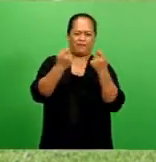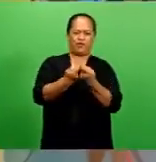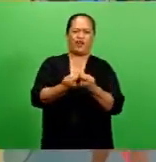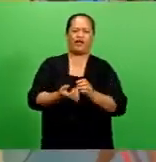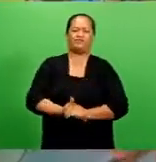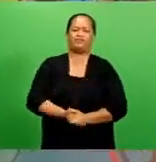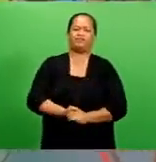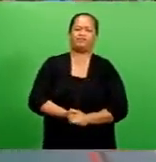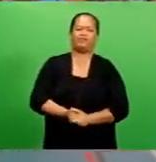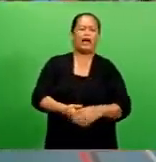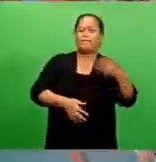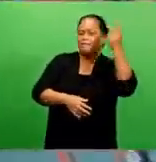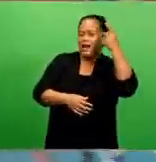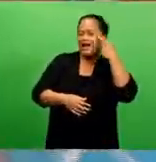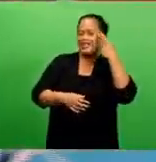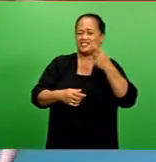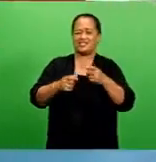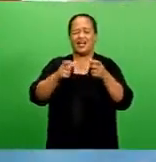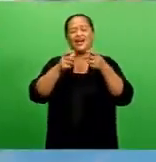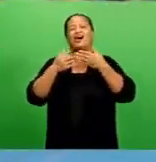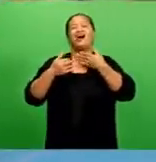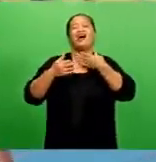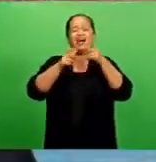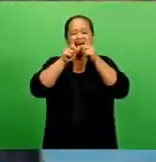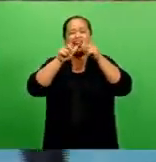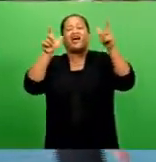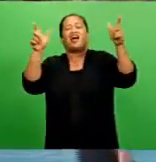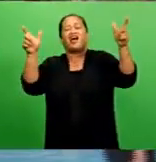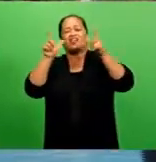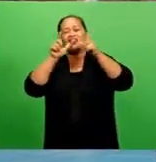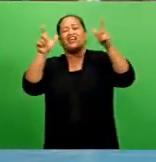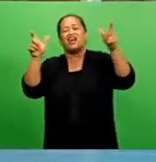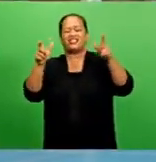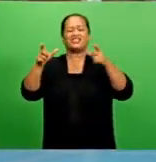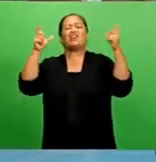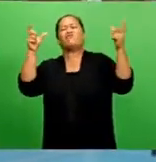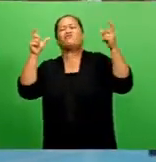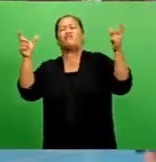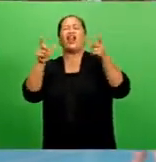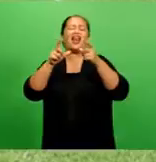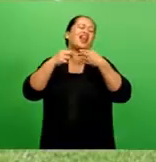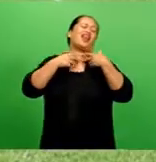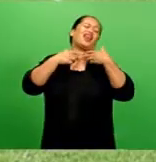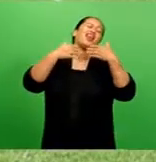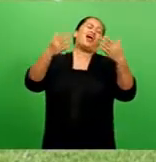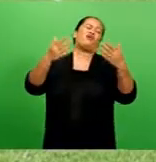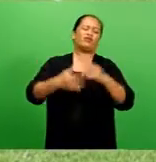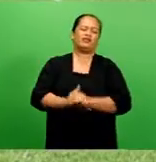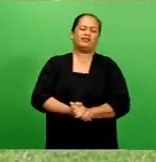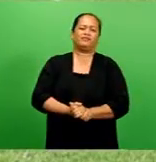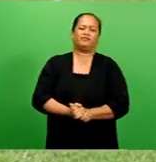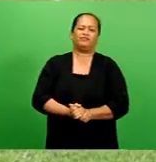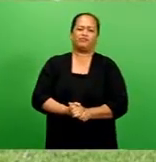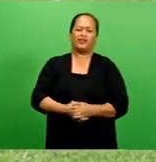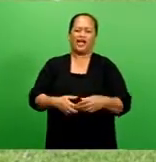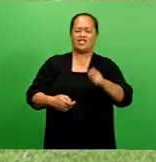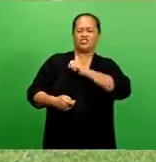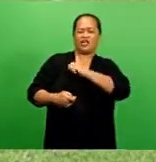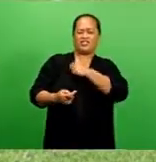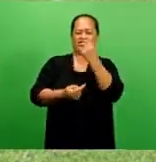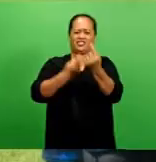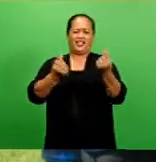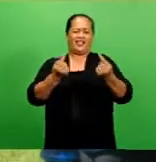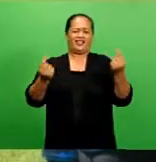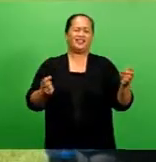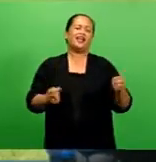shouting from outside, it did encourage one another. We trust each other. Once we hold the ball, we took the